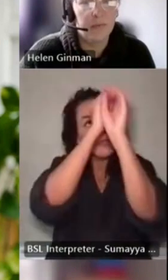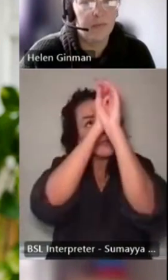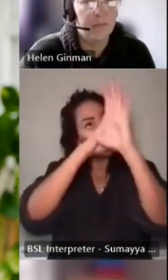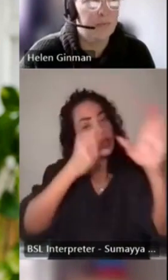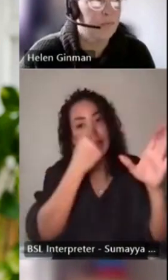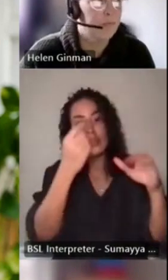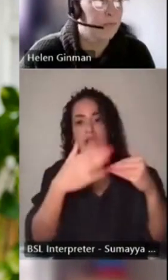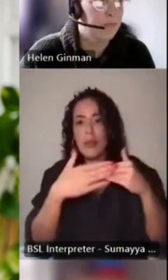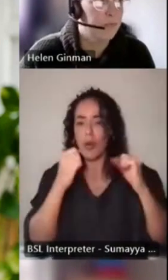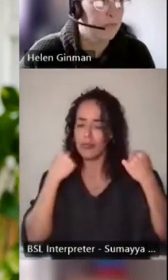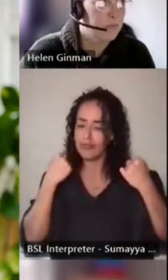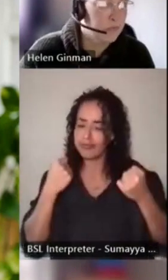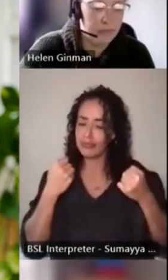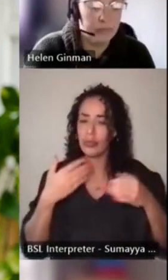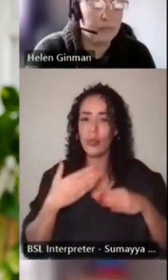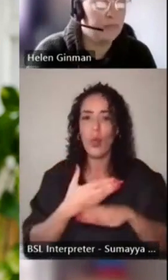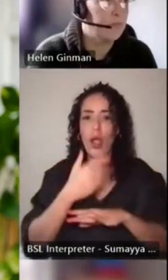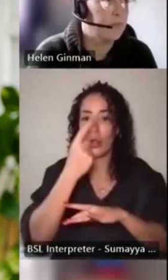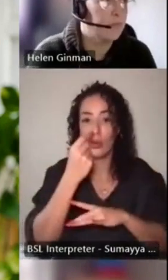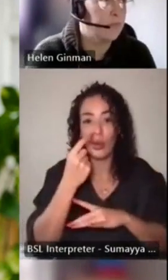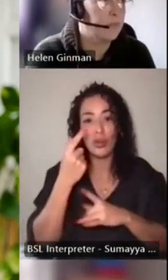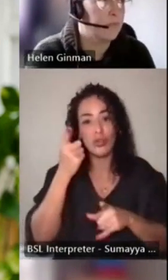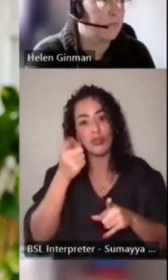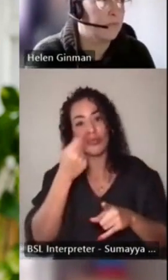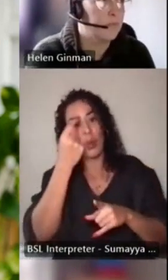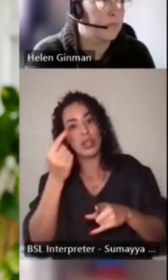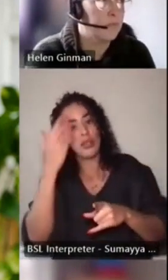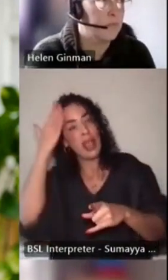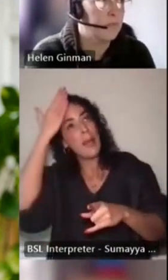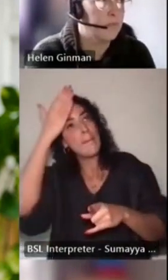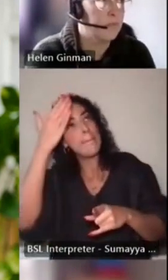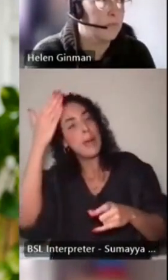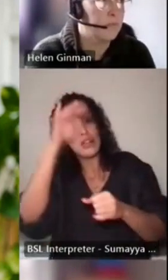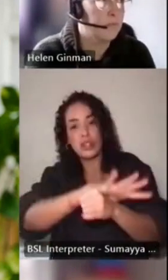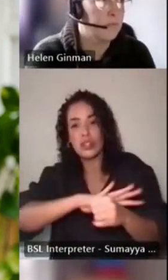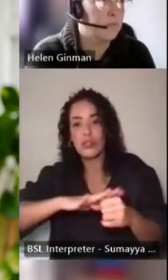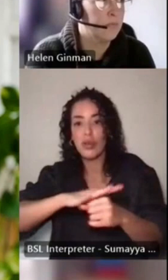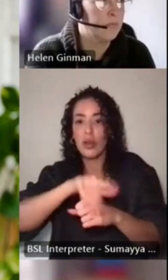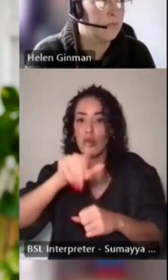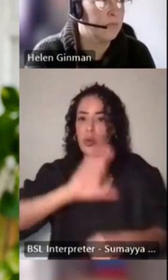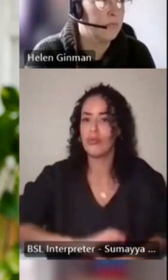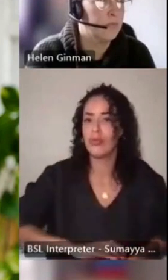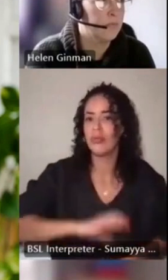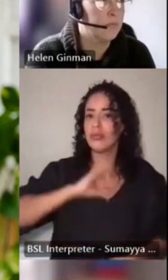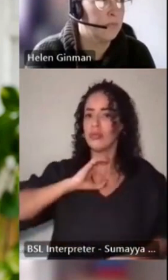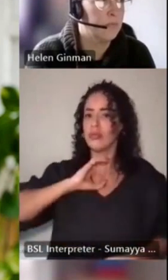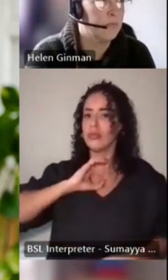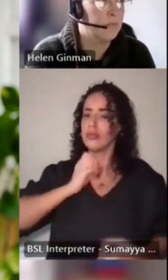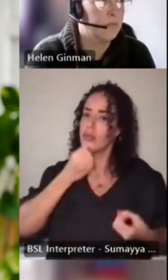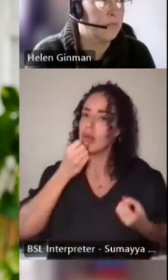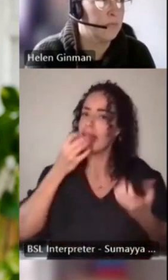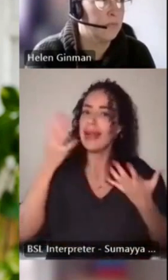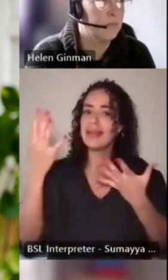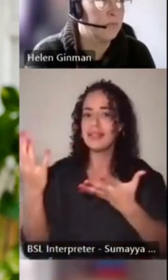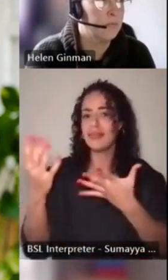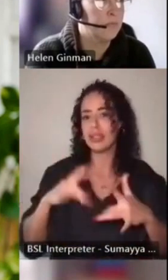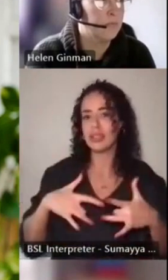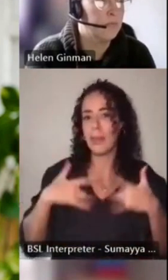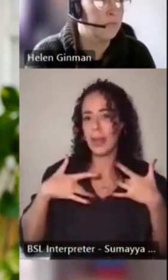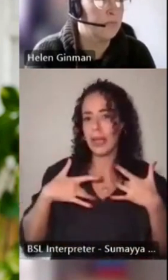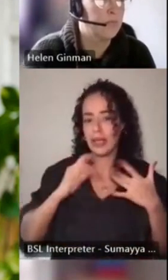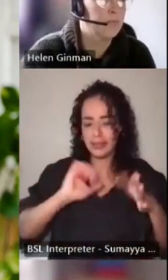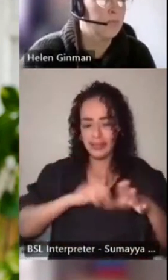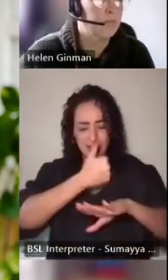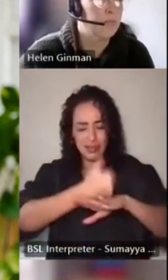might involve you imagining scenarios where you confidently express your opinions, set boundaries, and